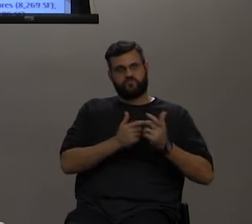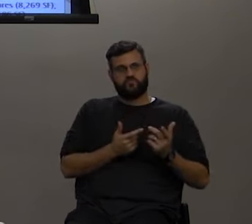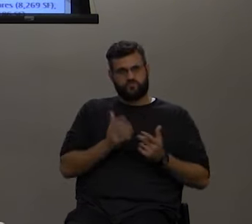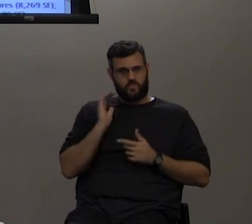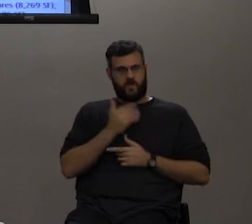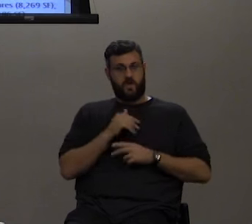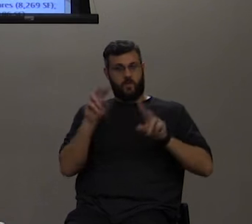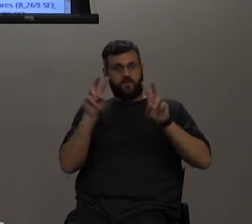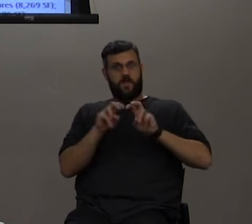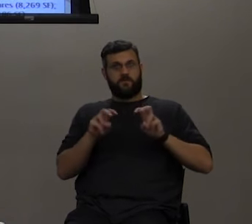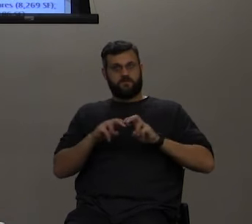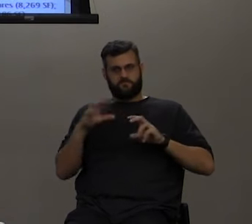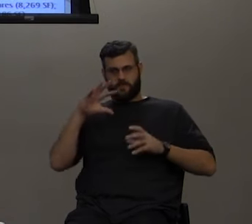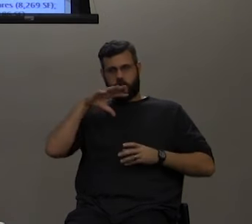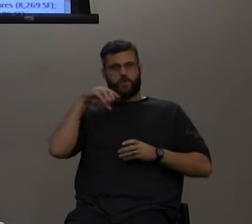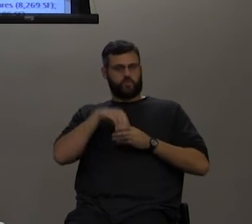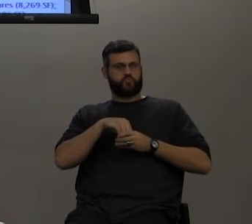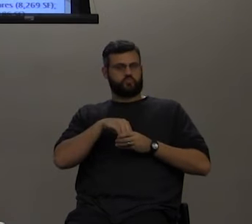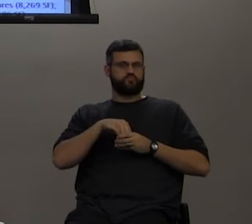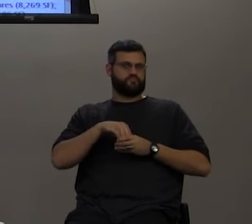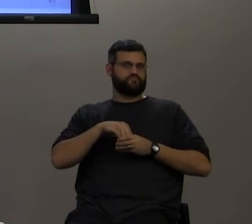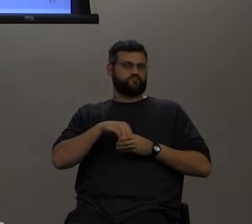analysis kind of takes those things into account.